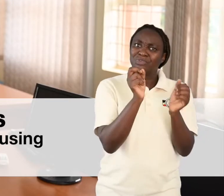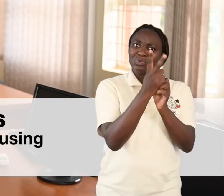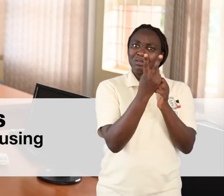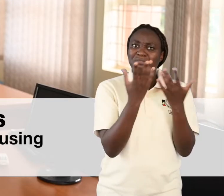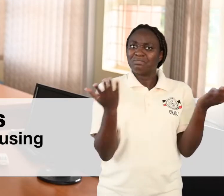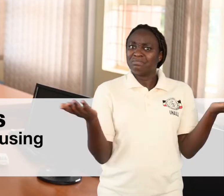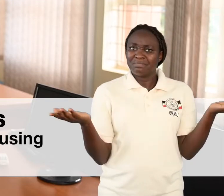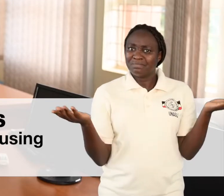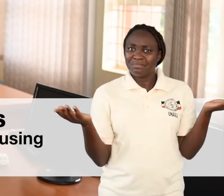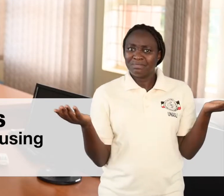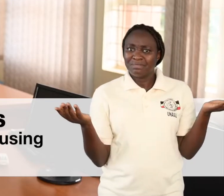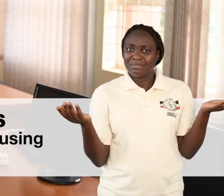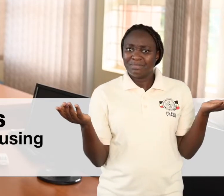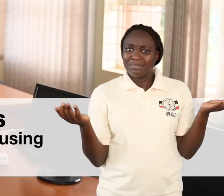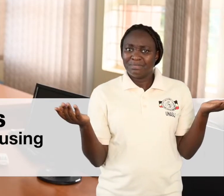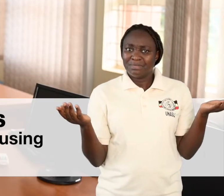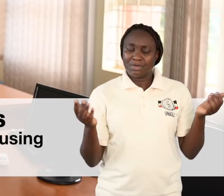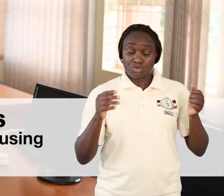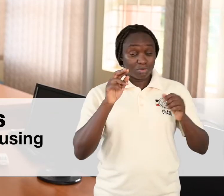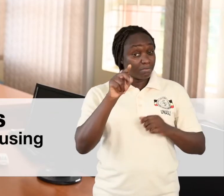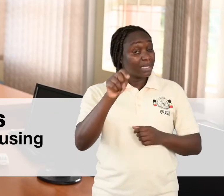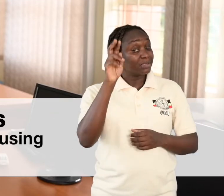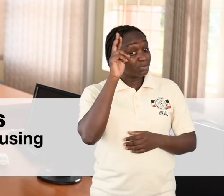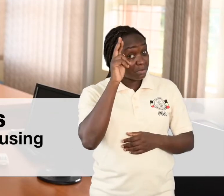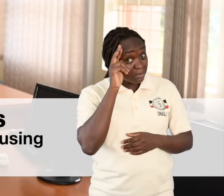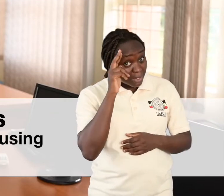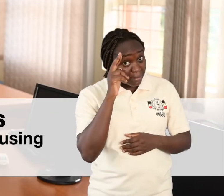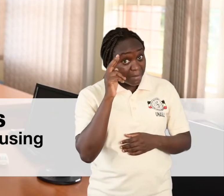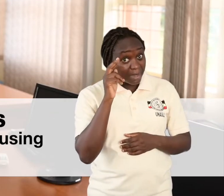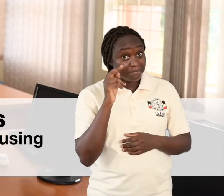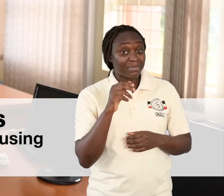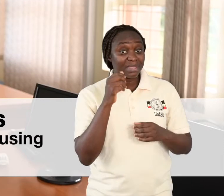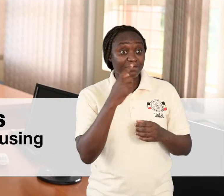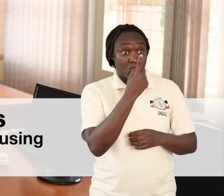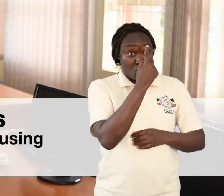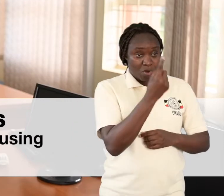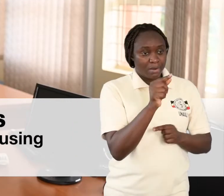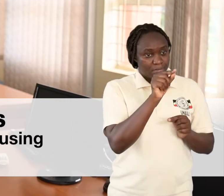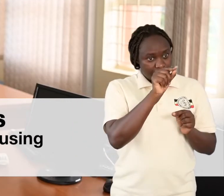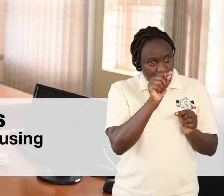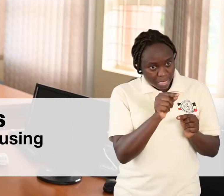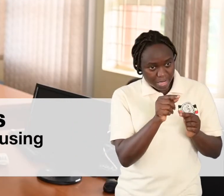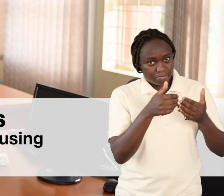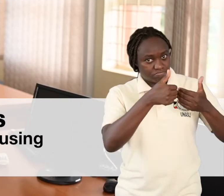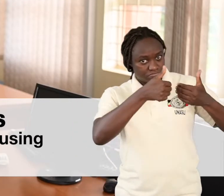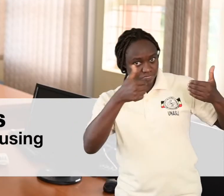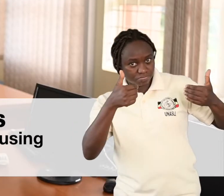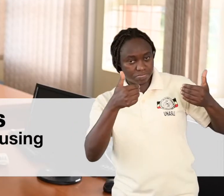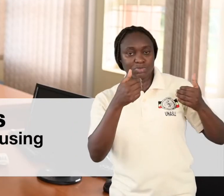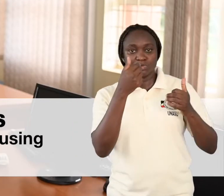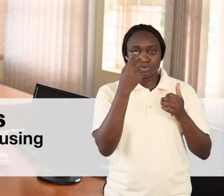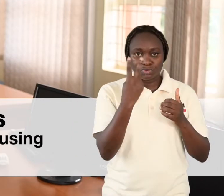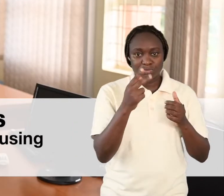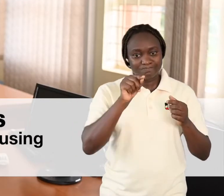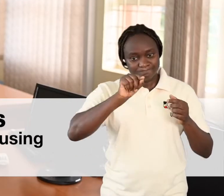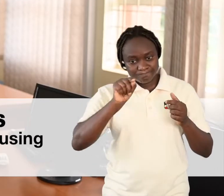number. So please put the commas as you're writing your